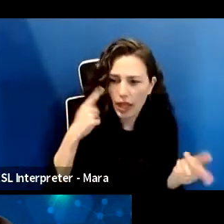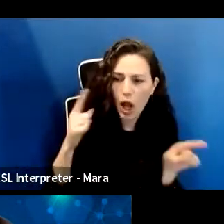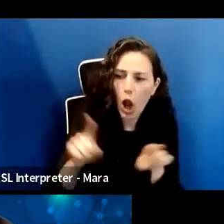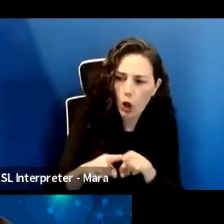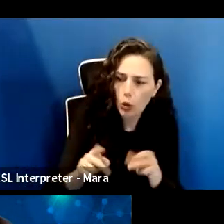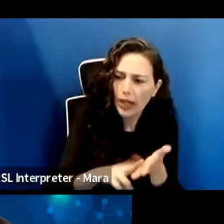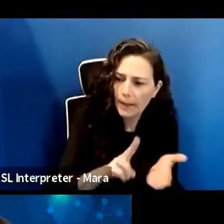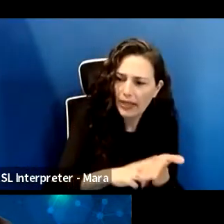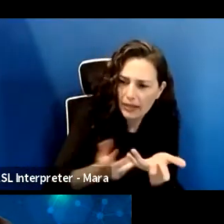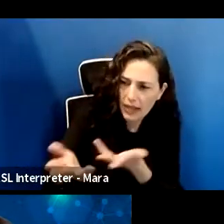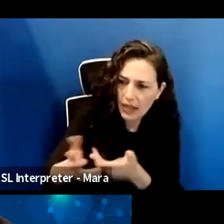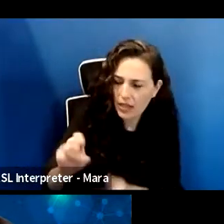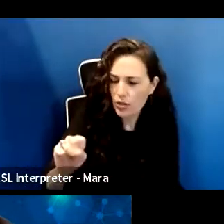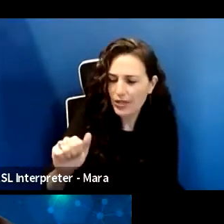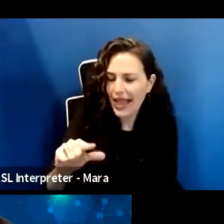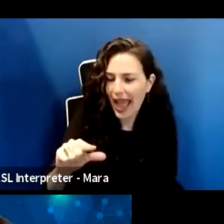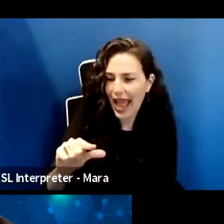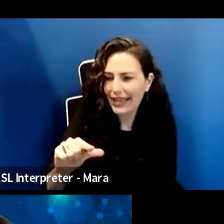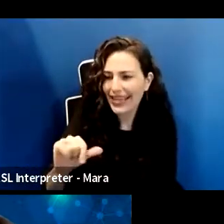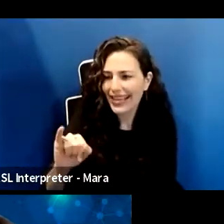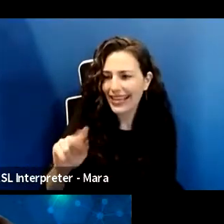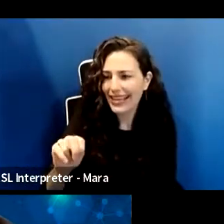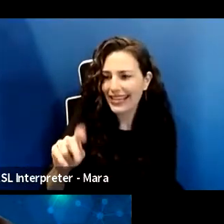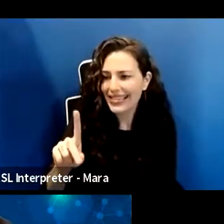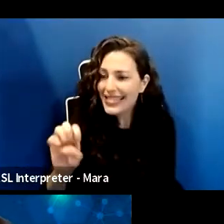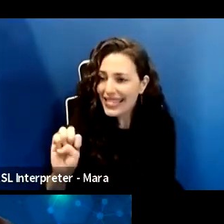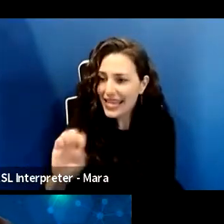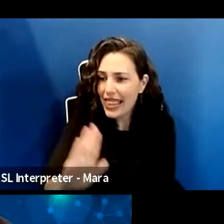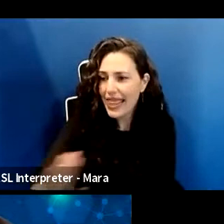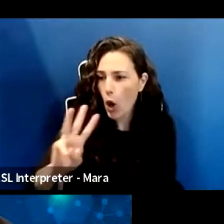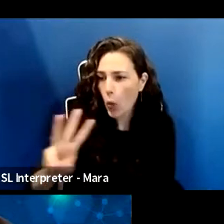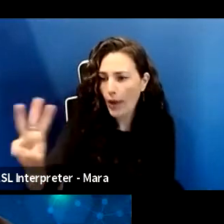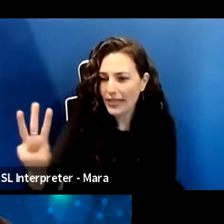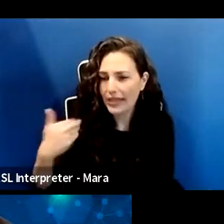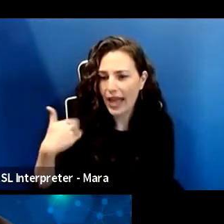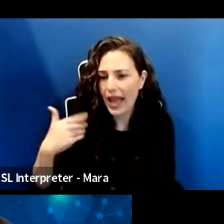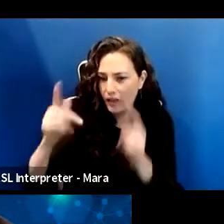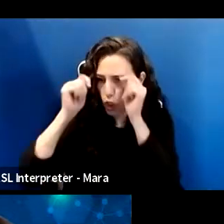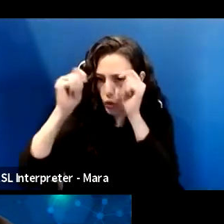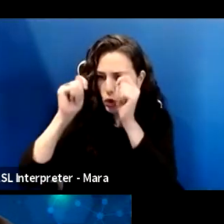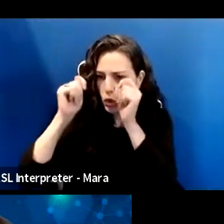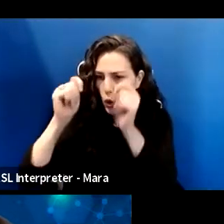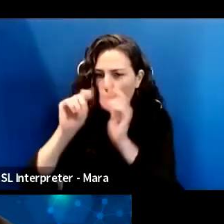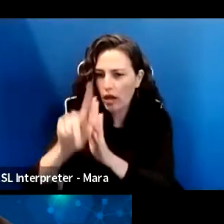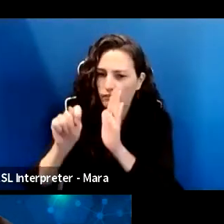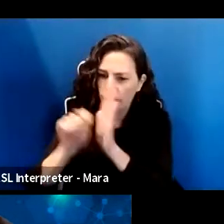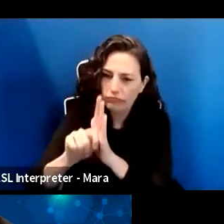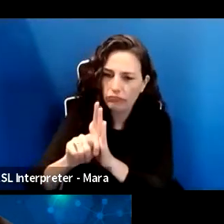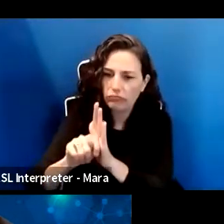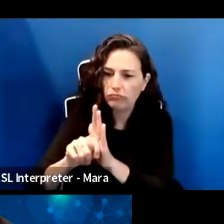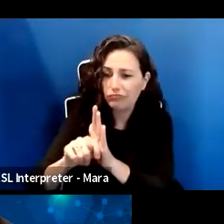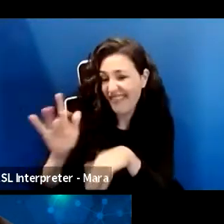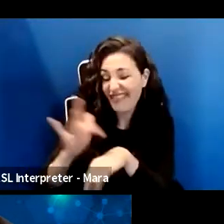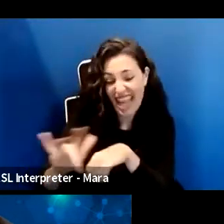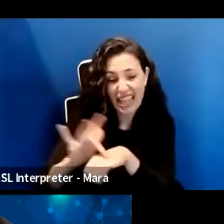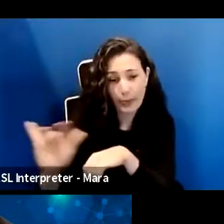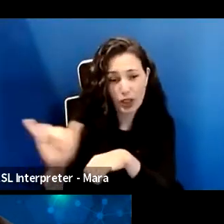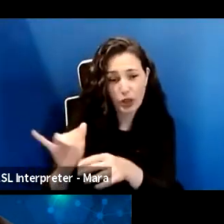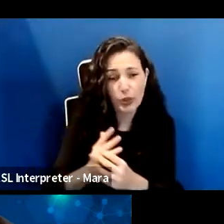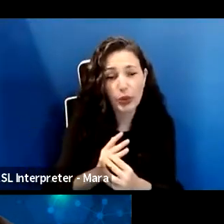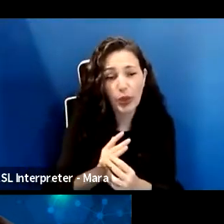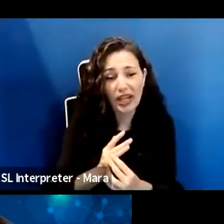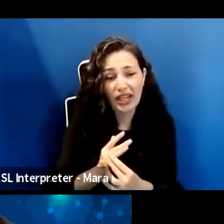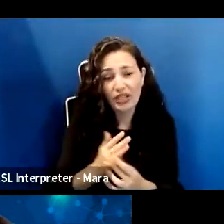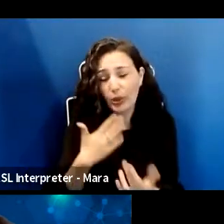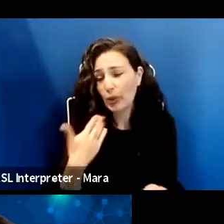can check out SAG-Indie on their website and some of the tutorials that they have available, and we work really closely with them. So that's another great